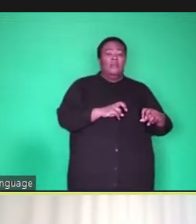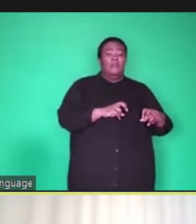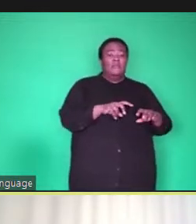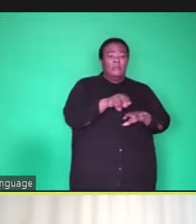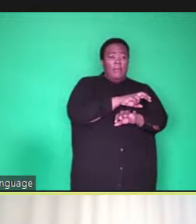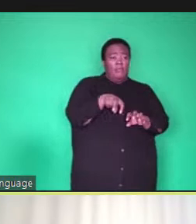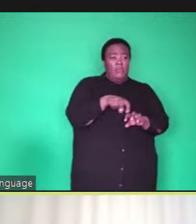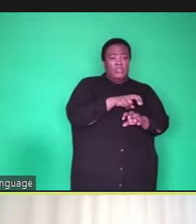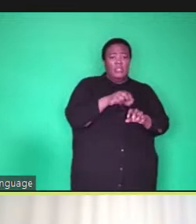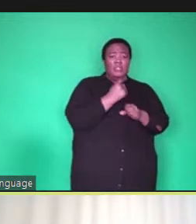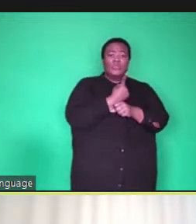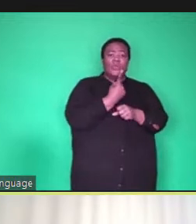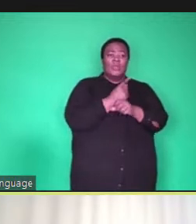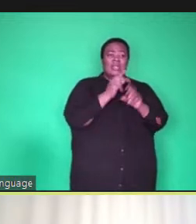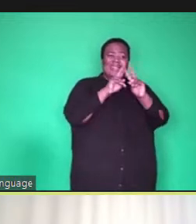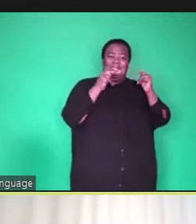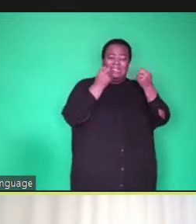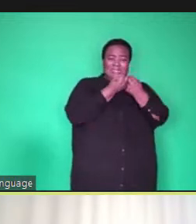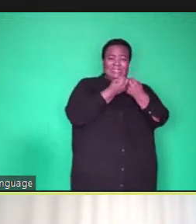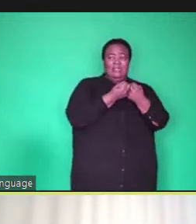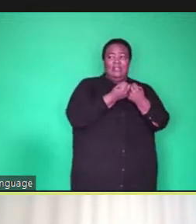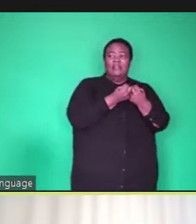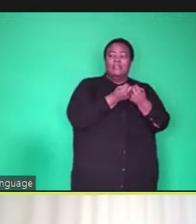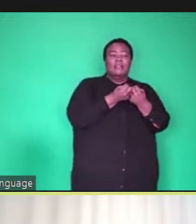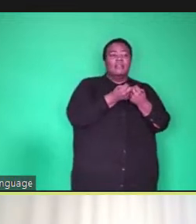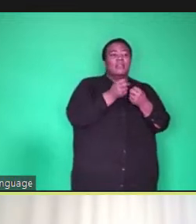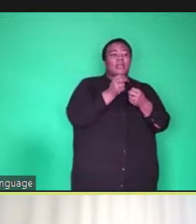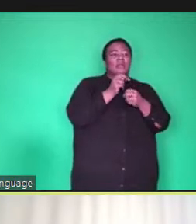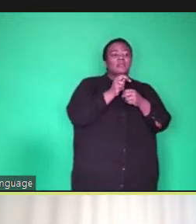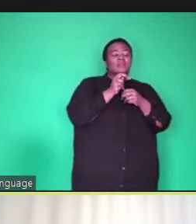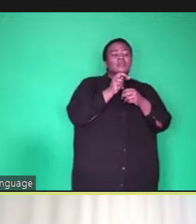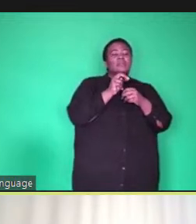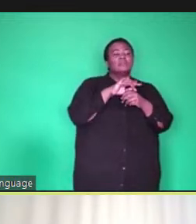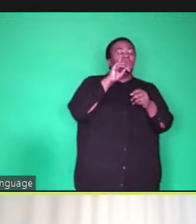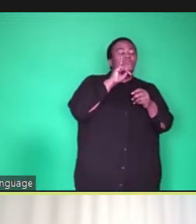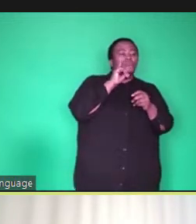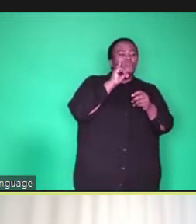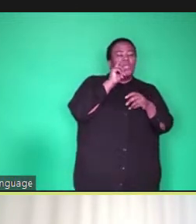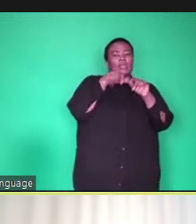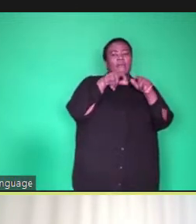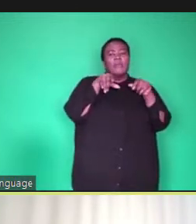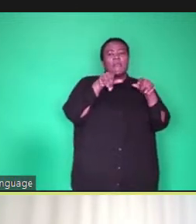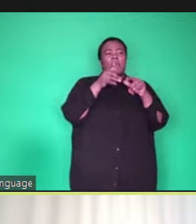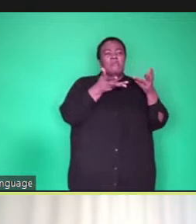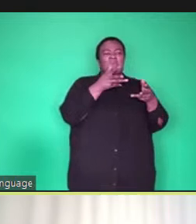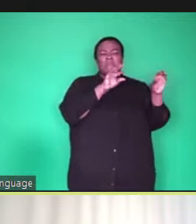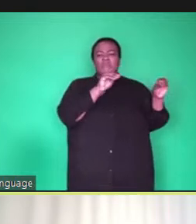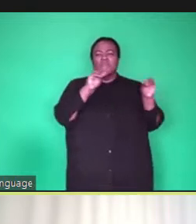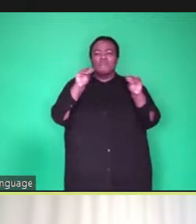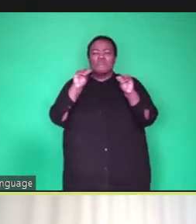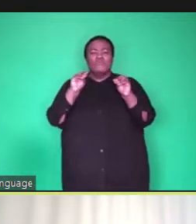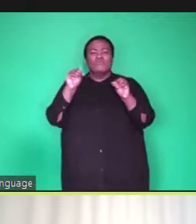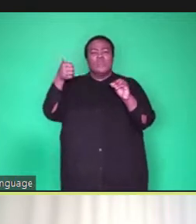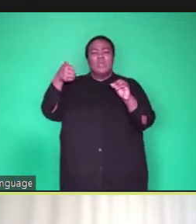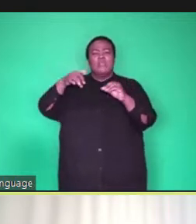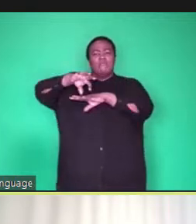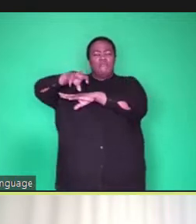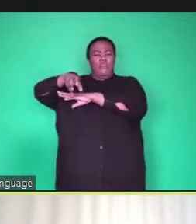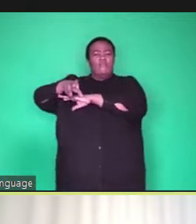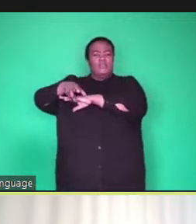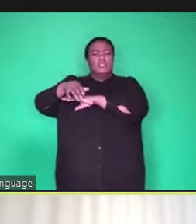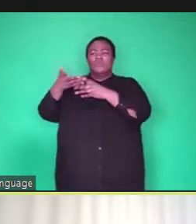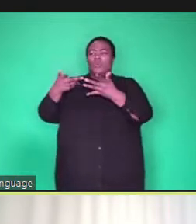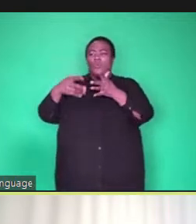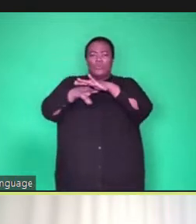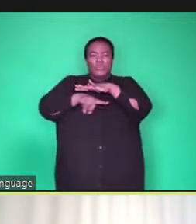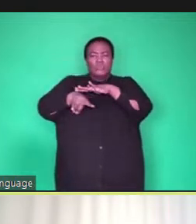national panel study that tracks individuals even if they've moved to different districts or provinces. And this is a distinct